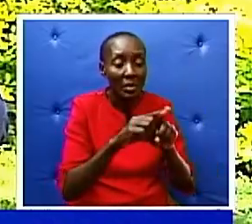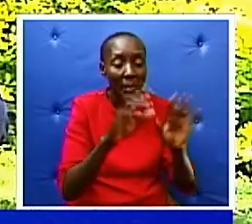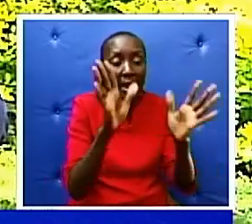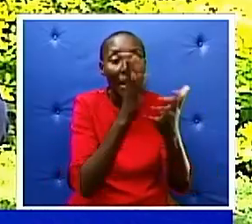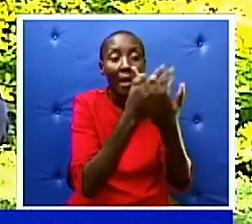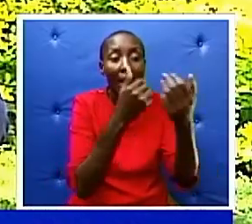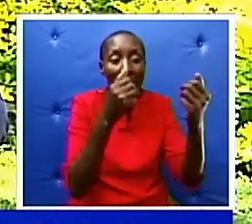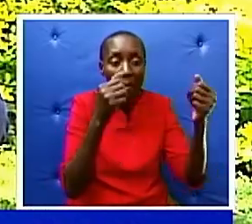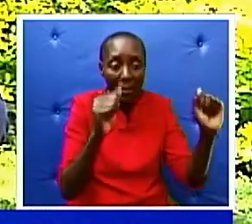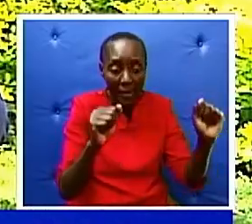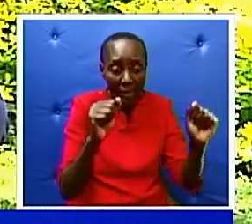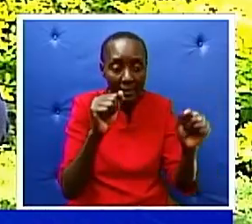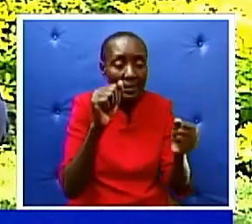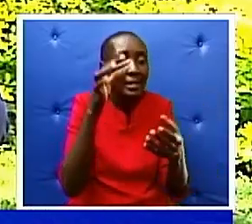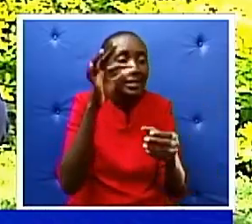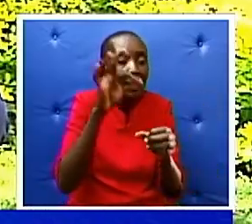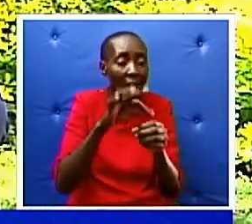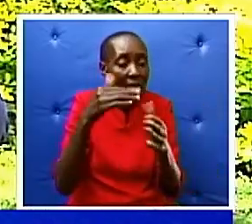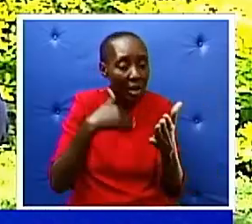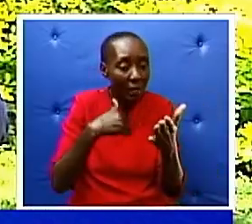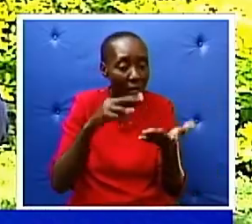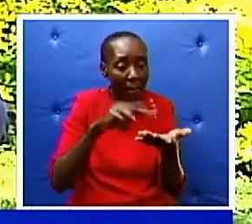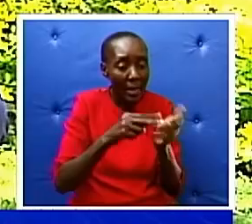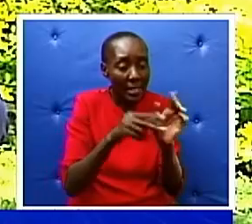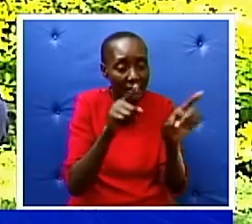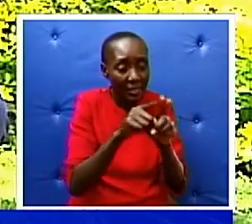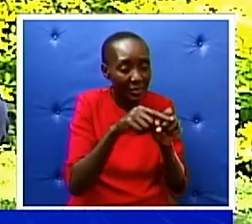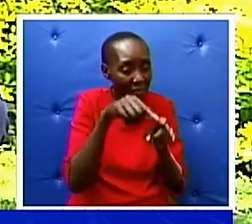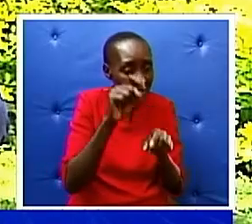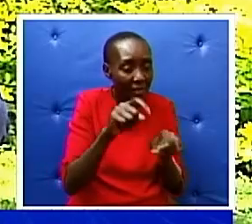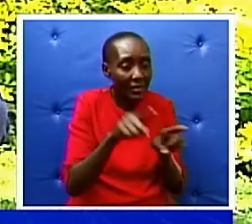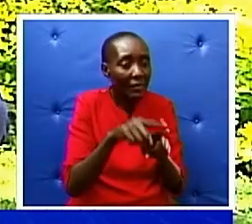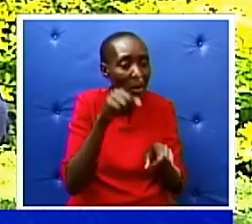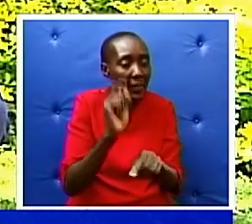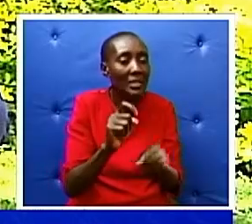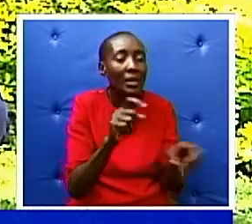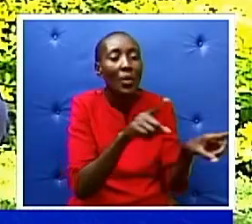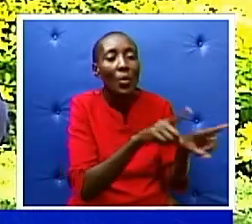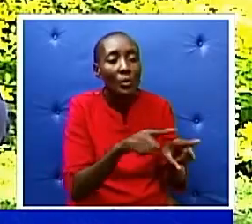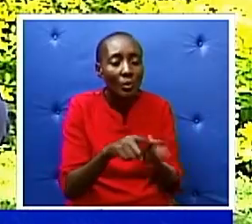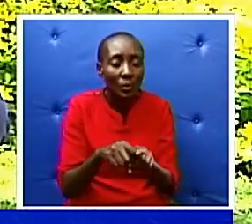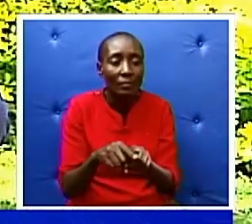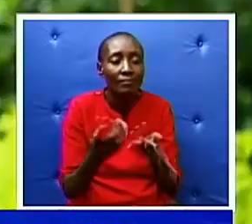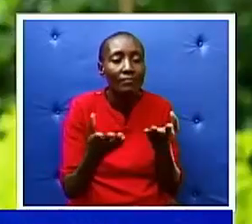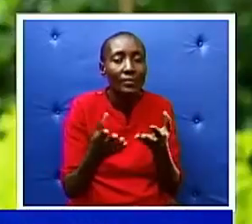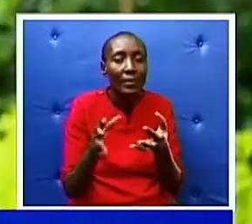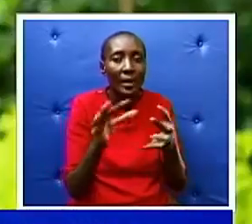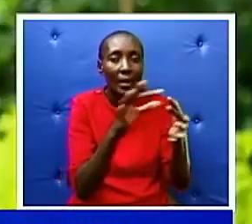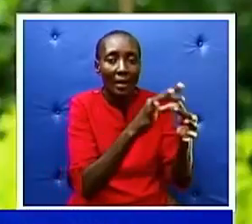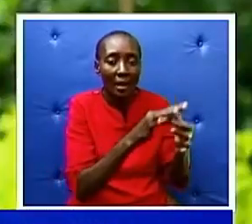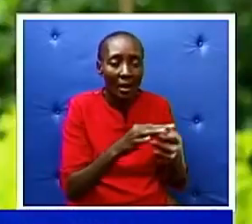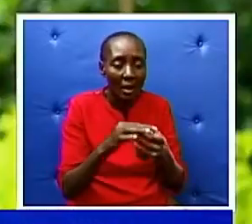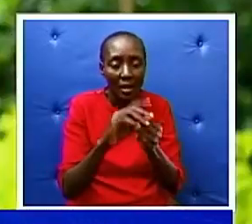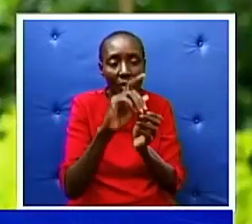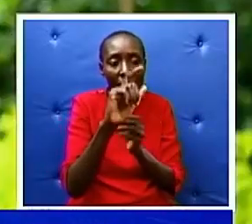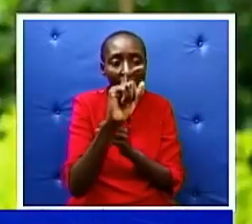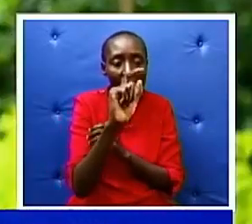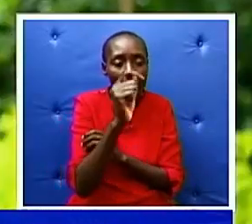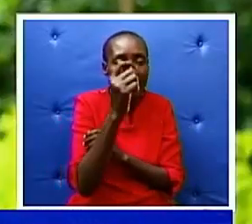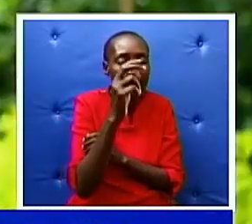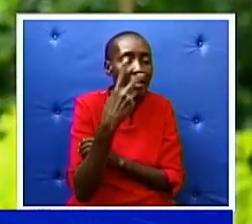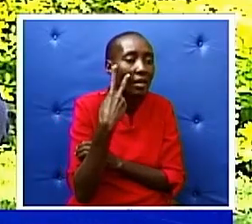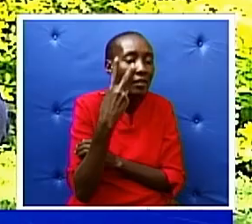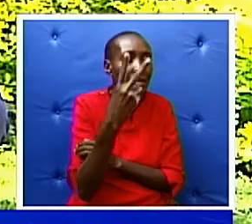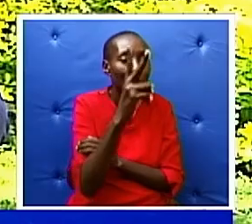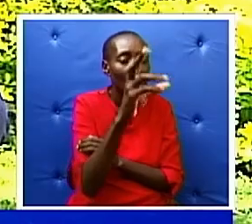least align his vision with the Kenyan vision. And from the Vision